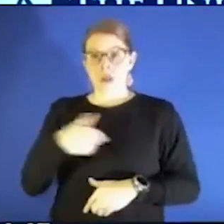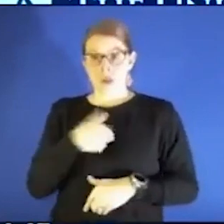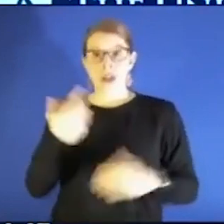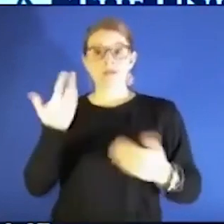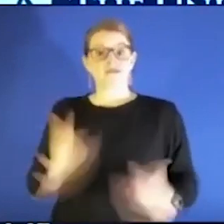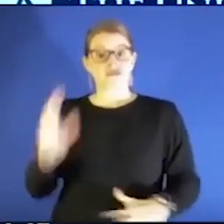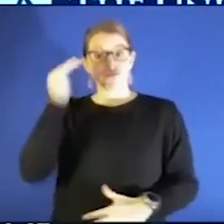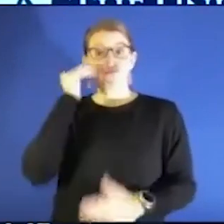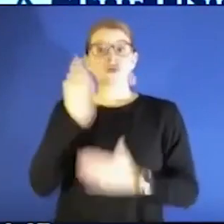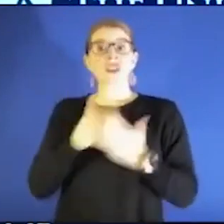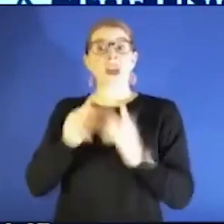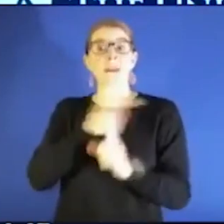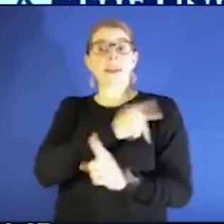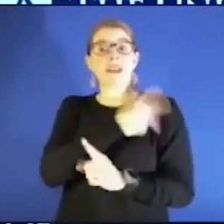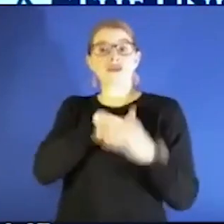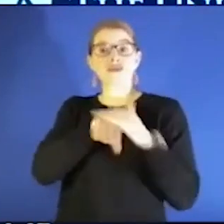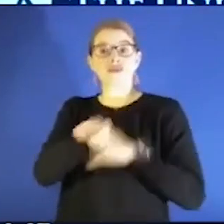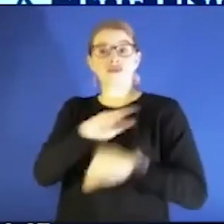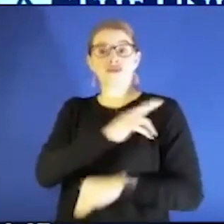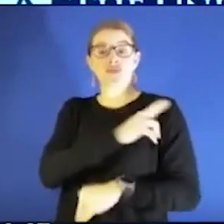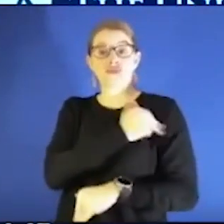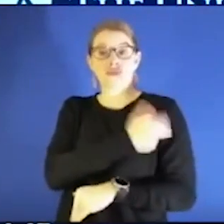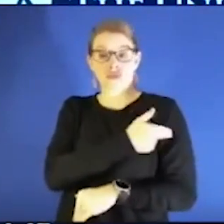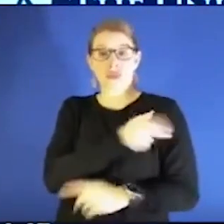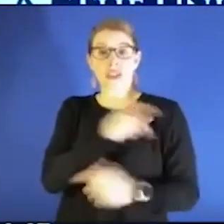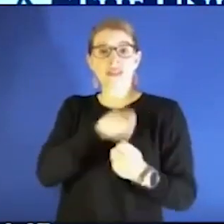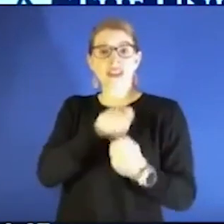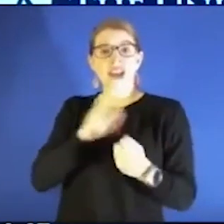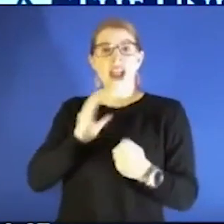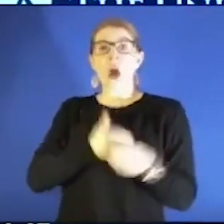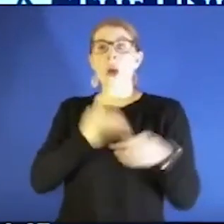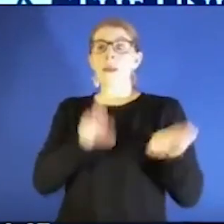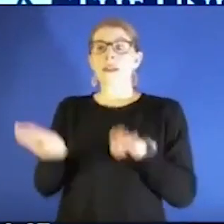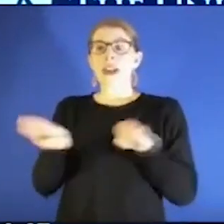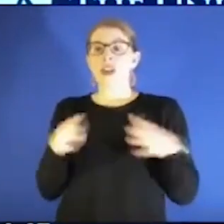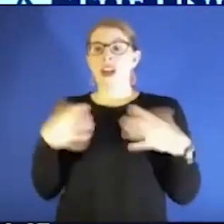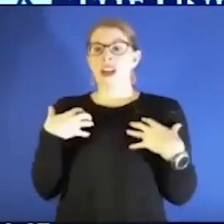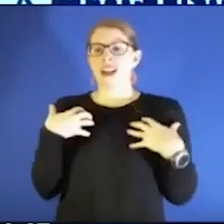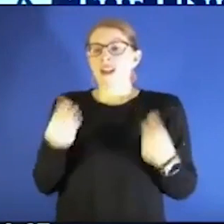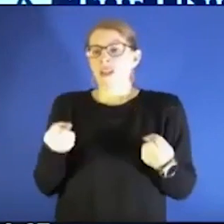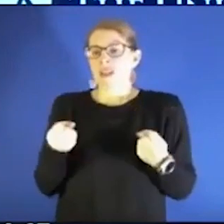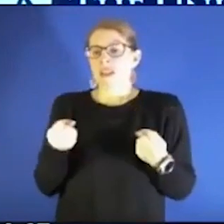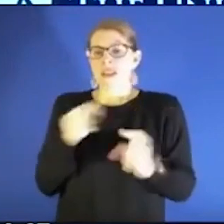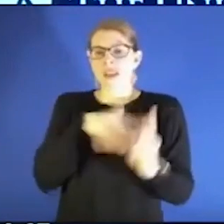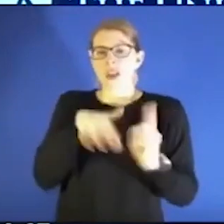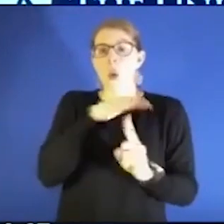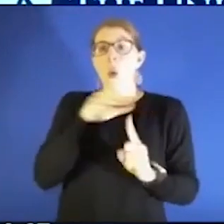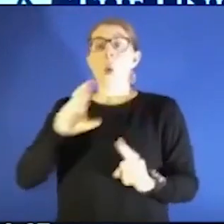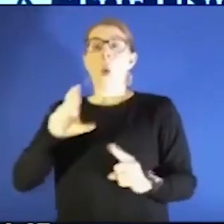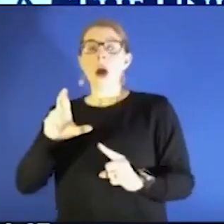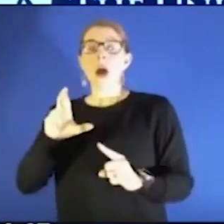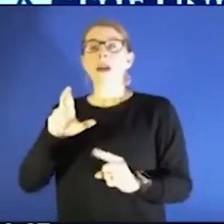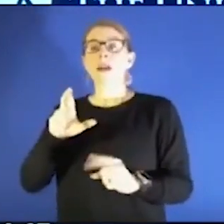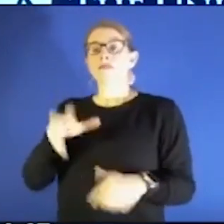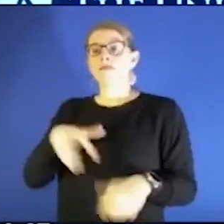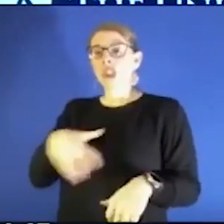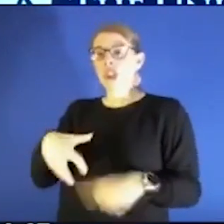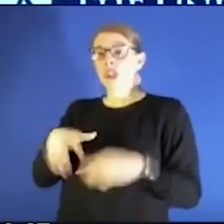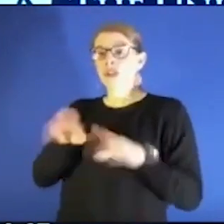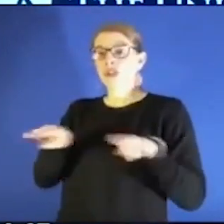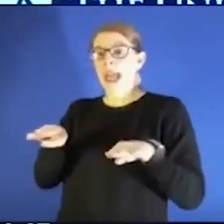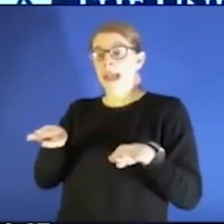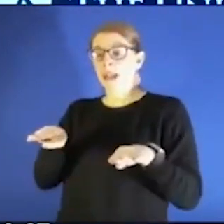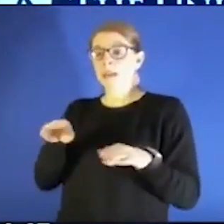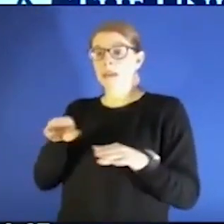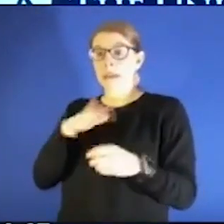who come to the hospital, specifically in our behavioral health setting or in our maternal child setting, who they're coming here because they're going to deliver a baby